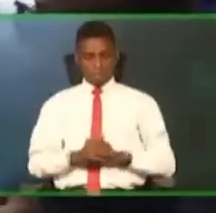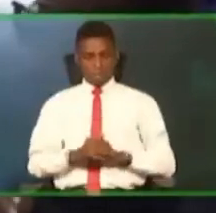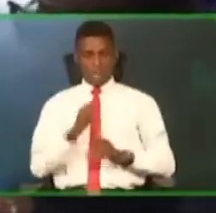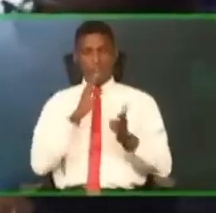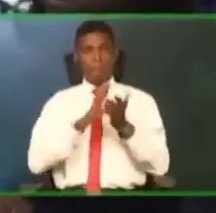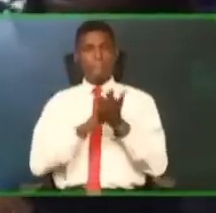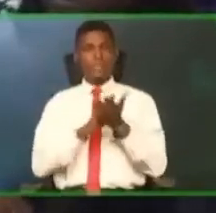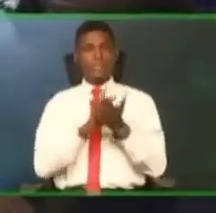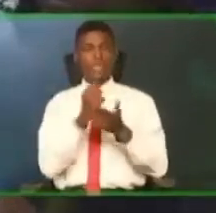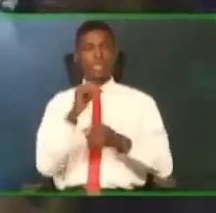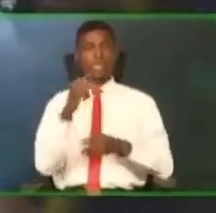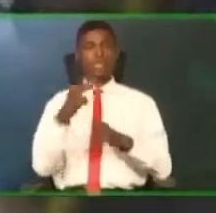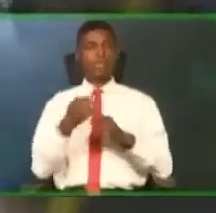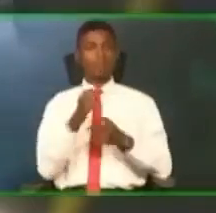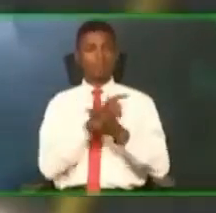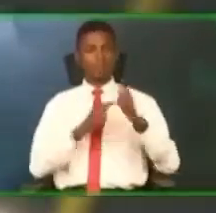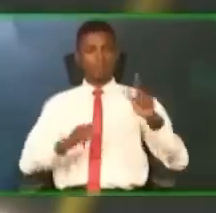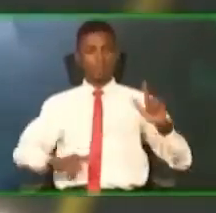Praise the name of the Lord.